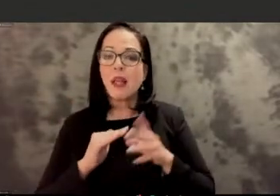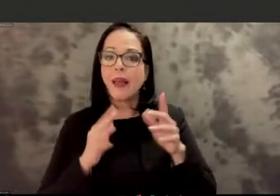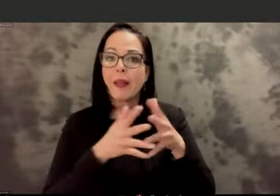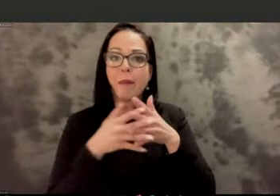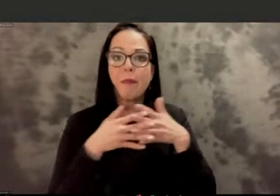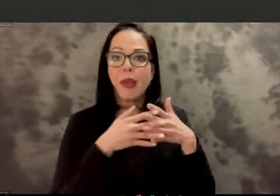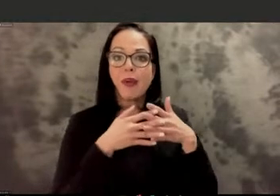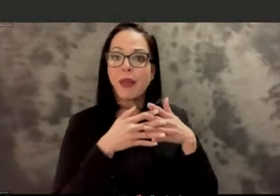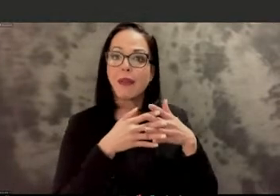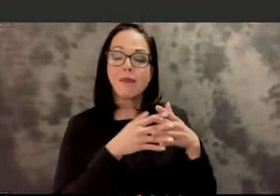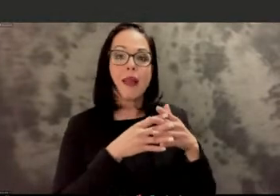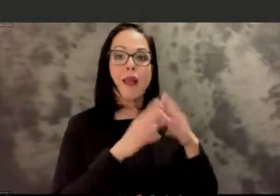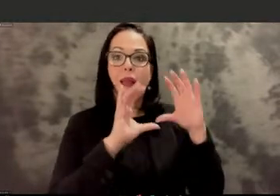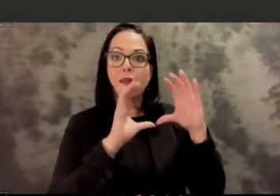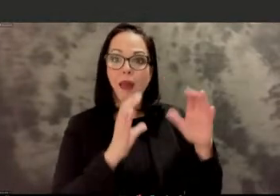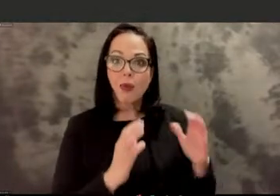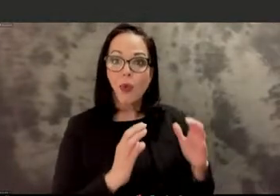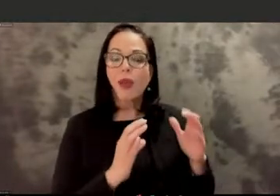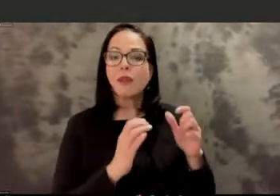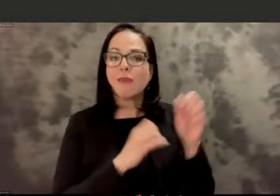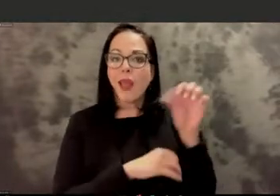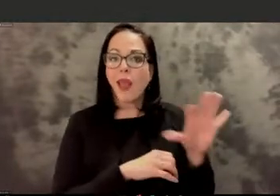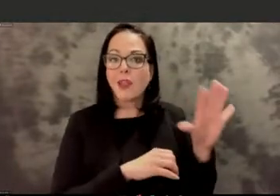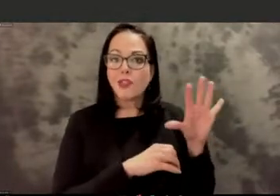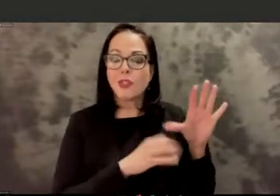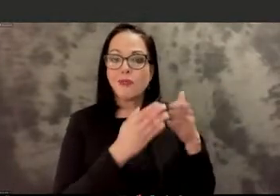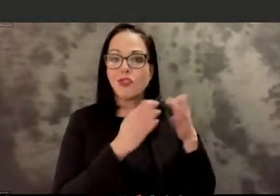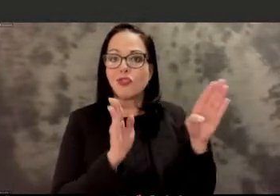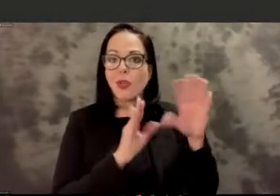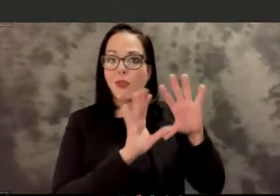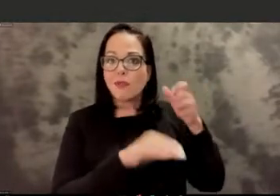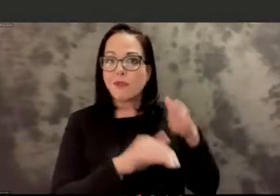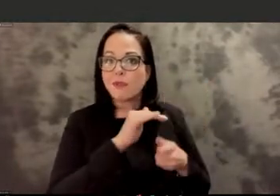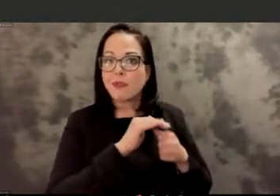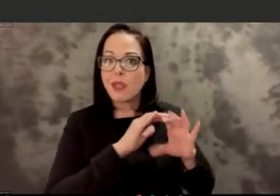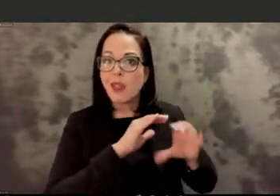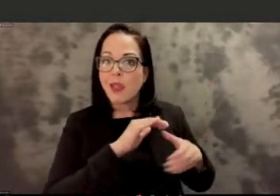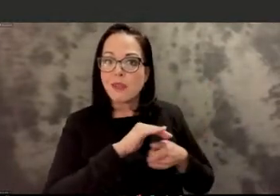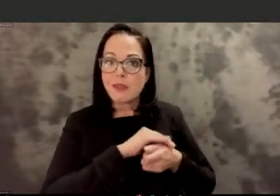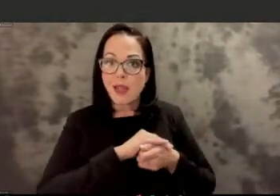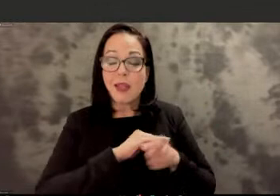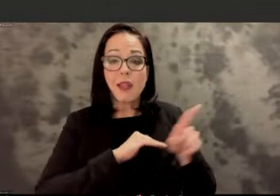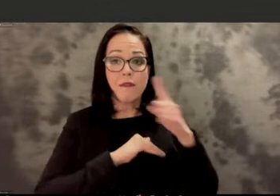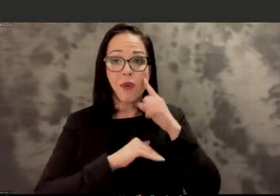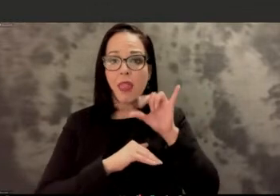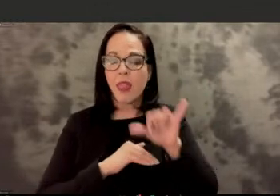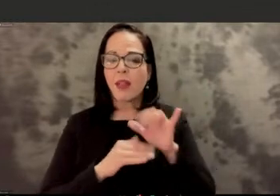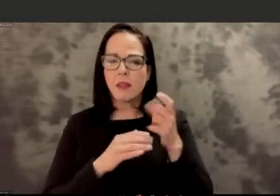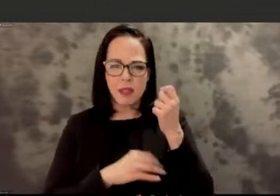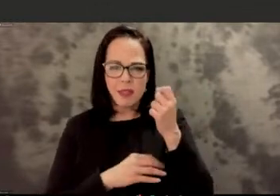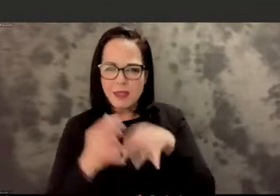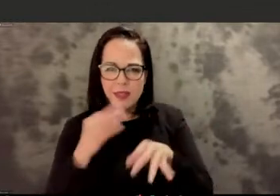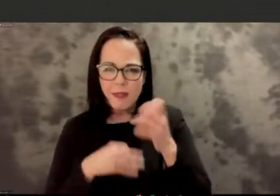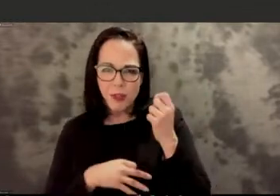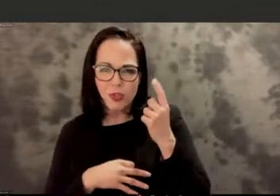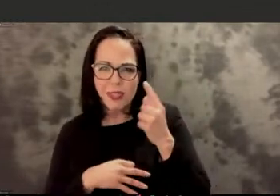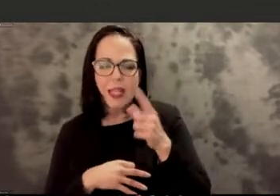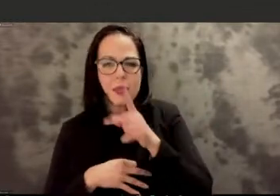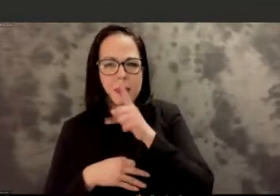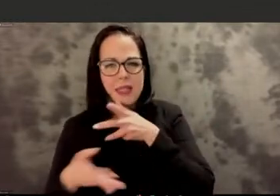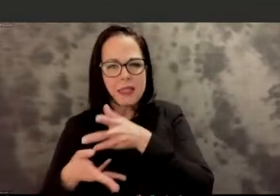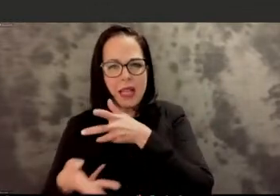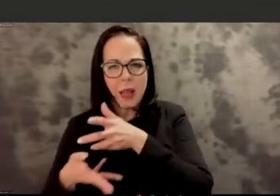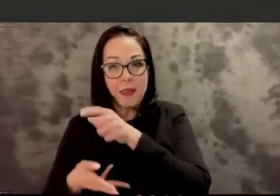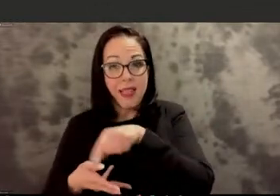doing due service and due diligence in terms of understanding the dynamics of the political and economic situation of that